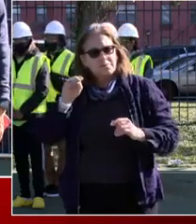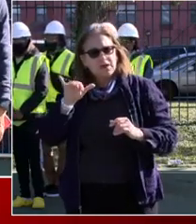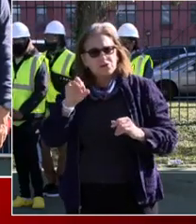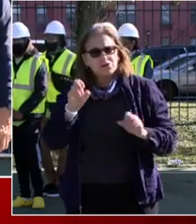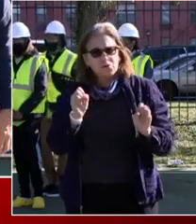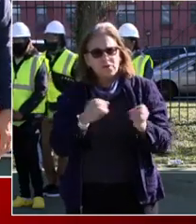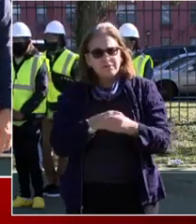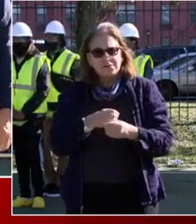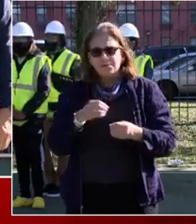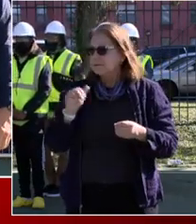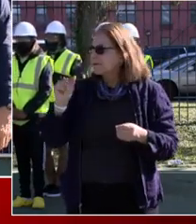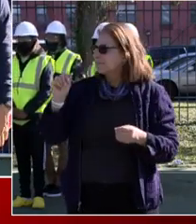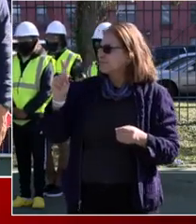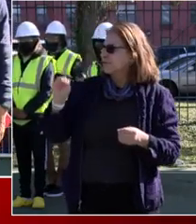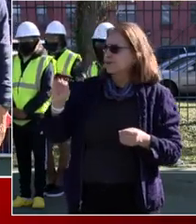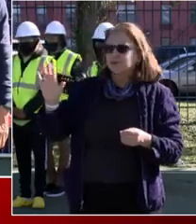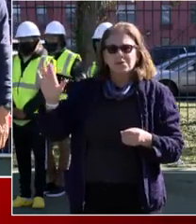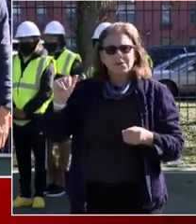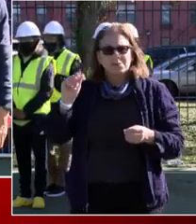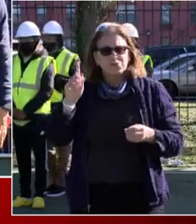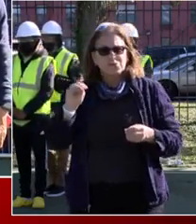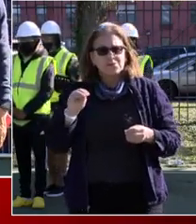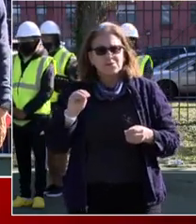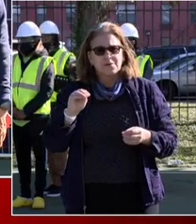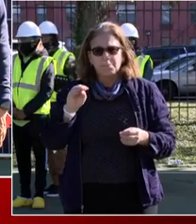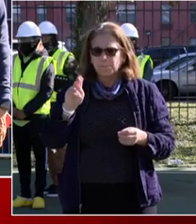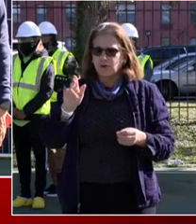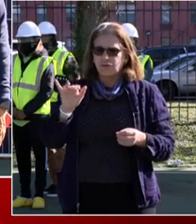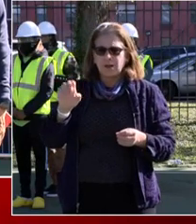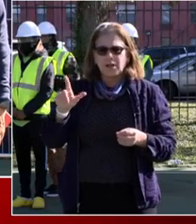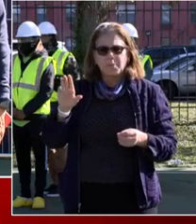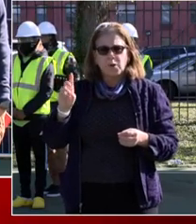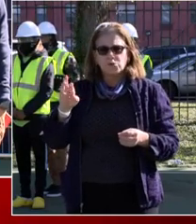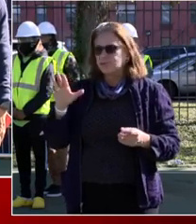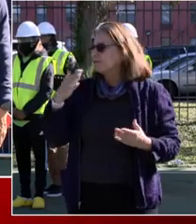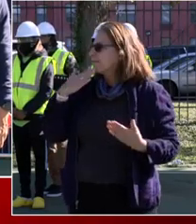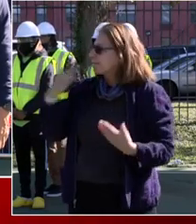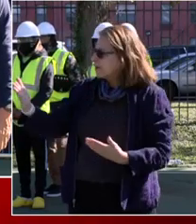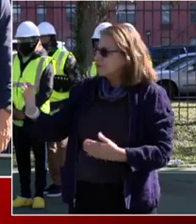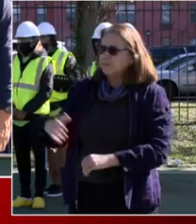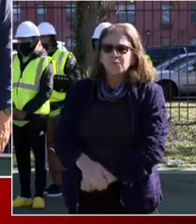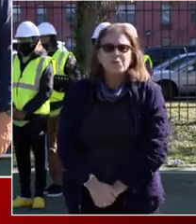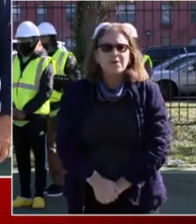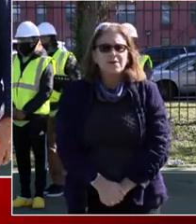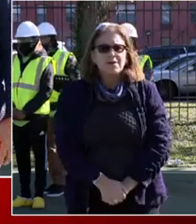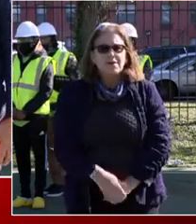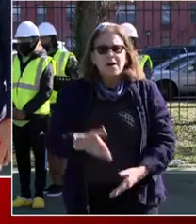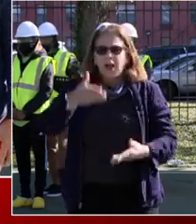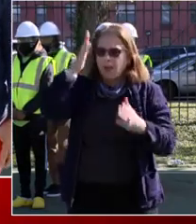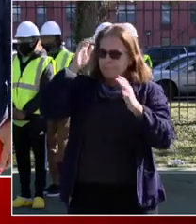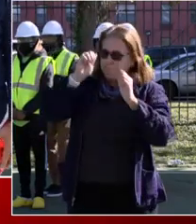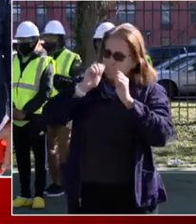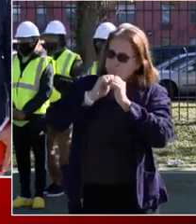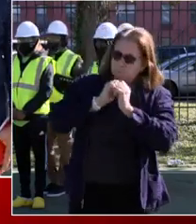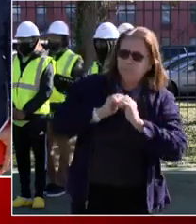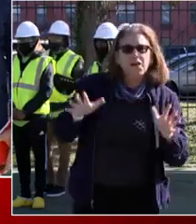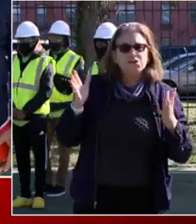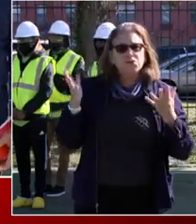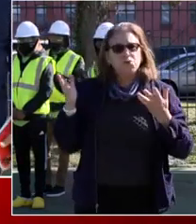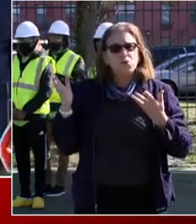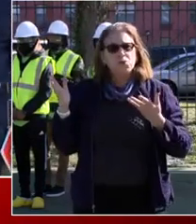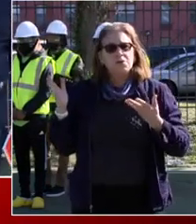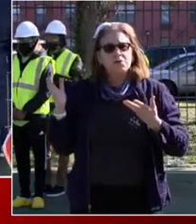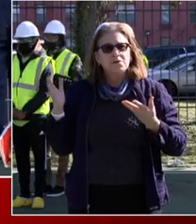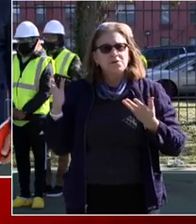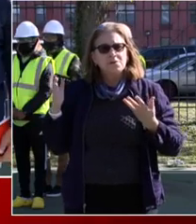A Muriel. Muriel. Y que Dios me la bendiga. And God bless her. Siempre. Always.